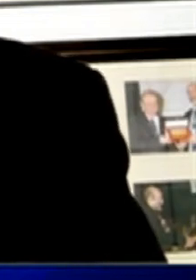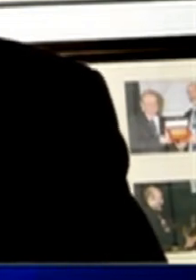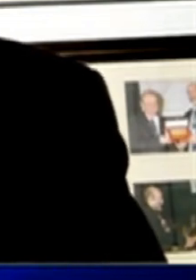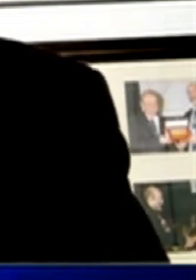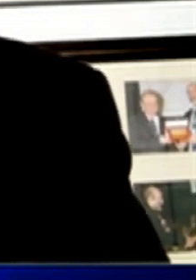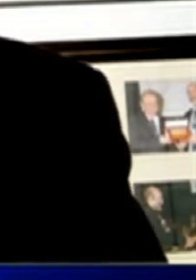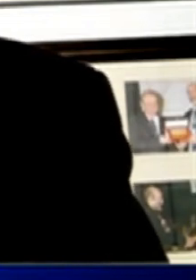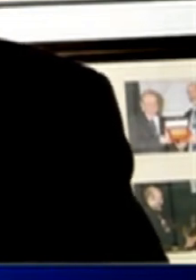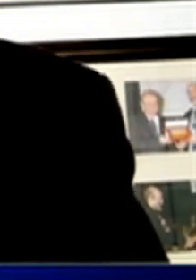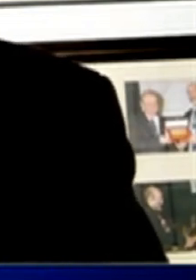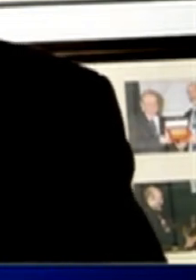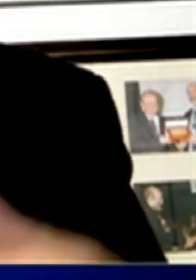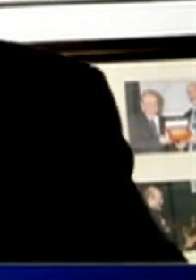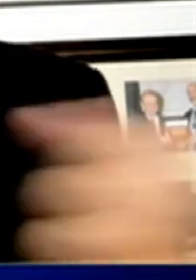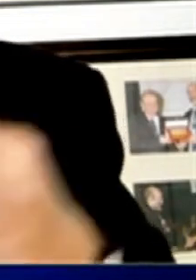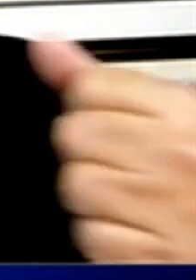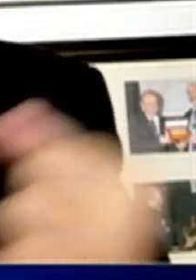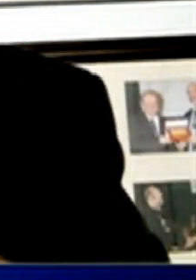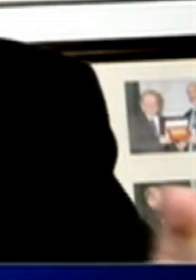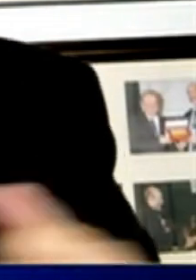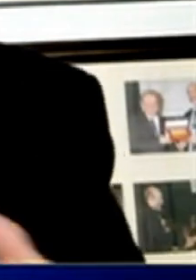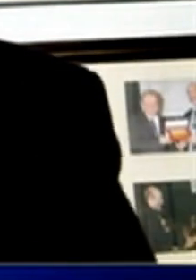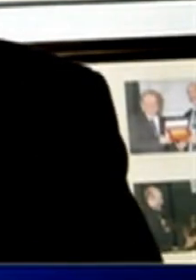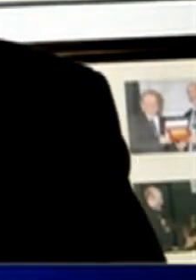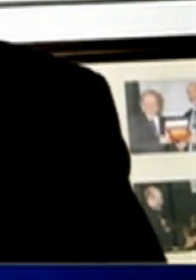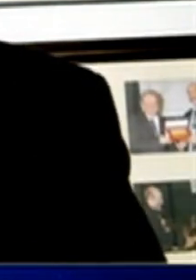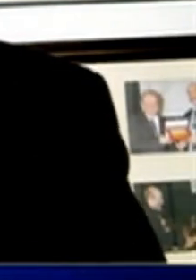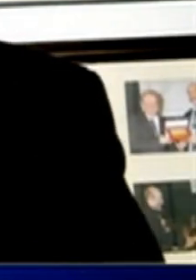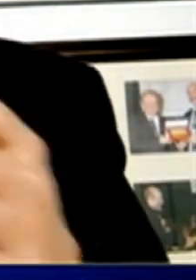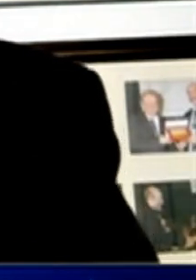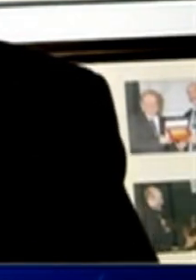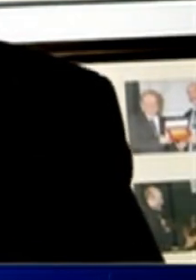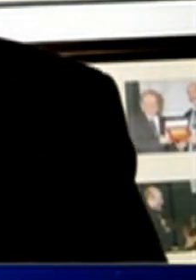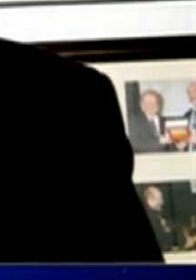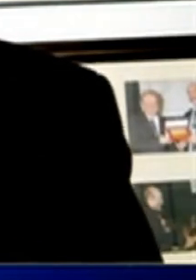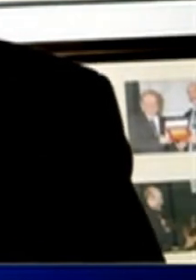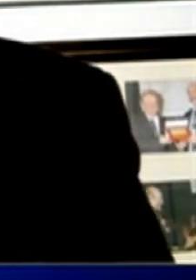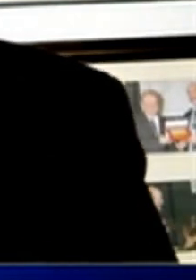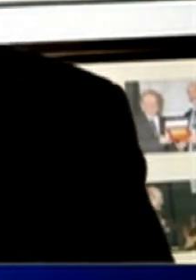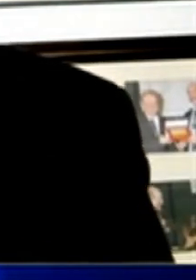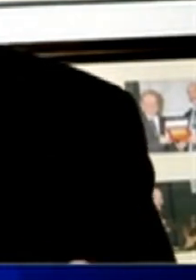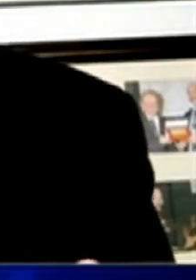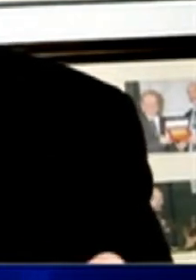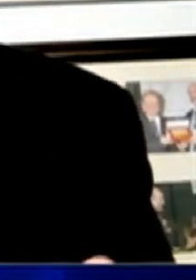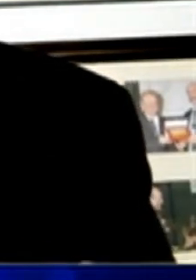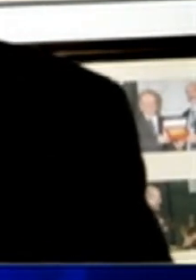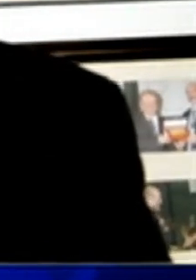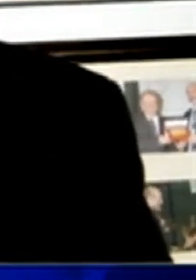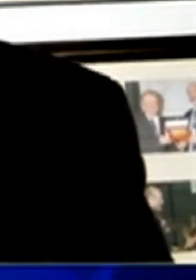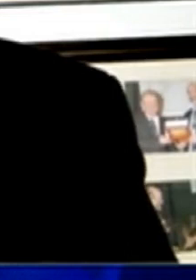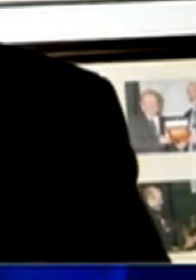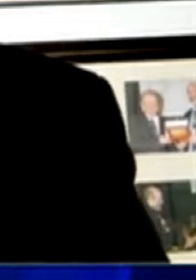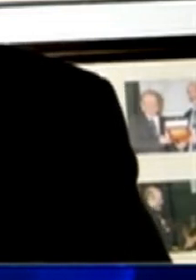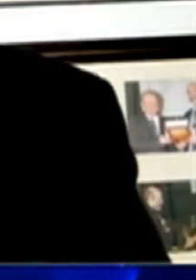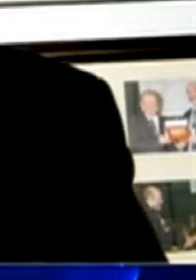was going to be the case, and we knew that we're going to play this game with the virus, that we make vaccines, the virus is going to try to